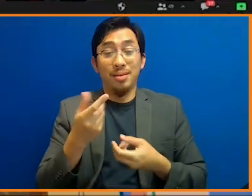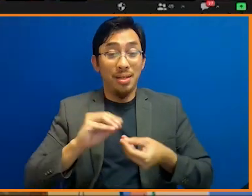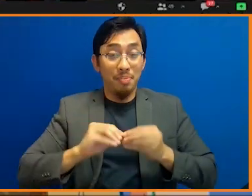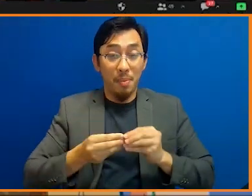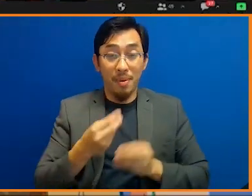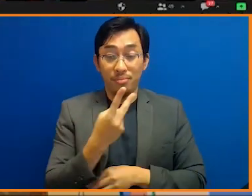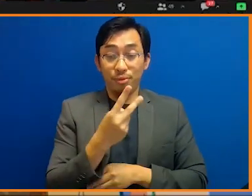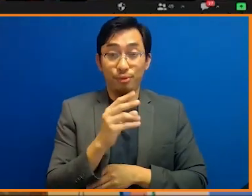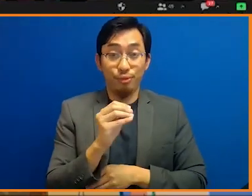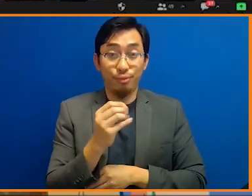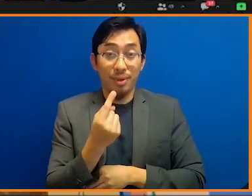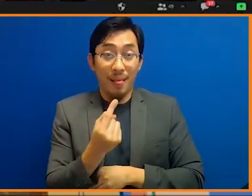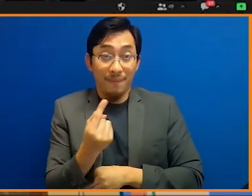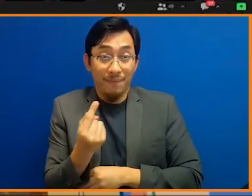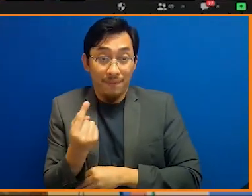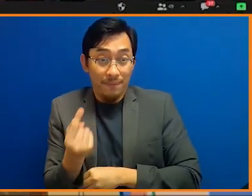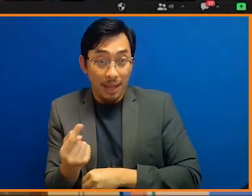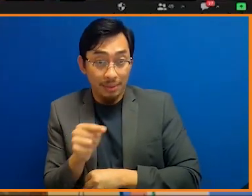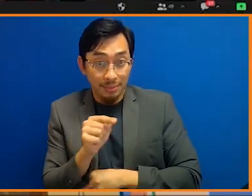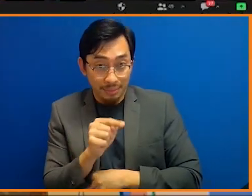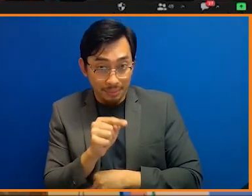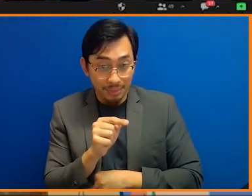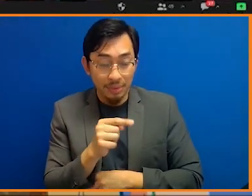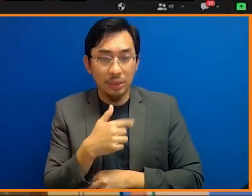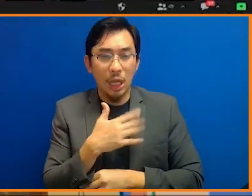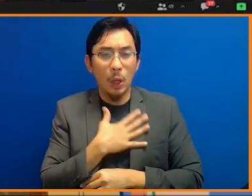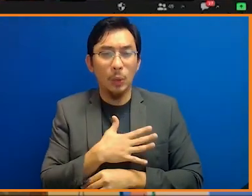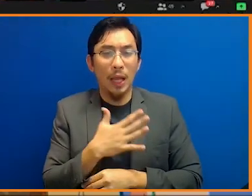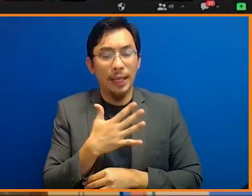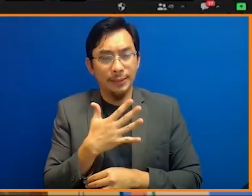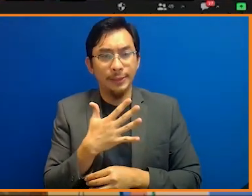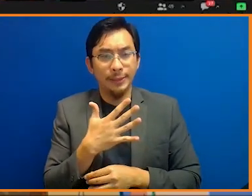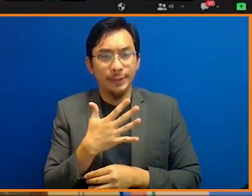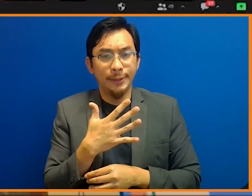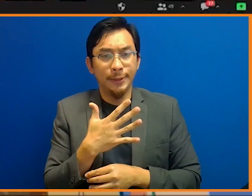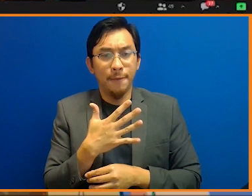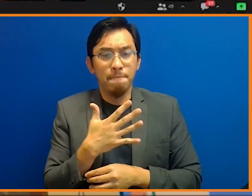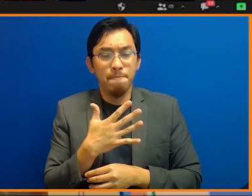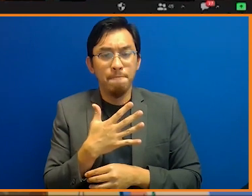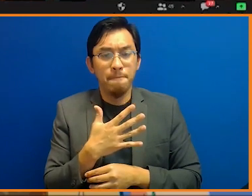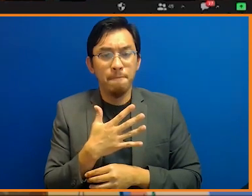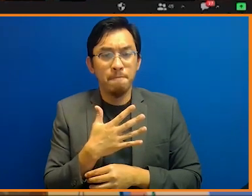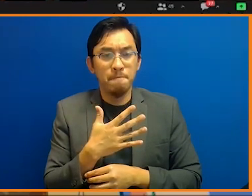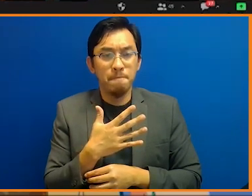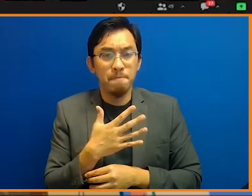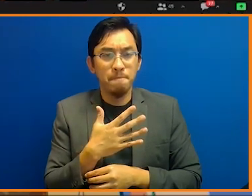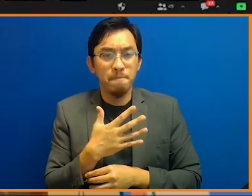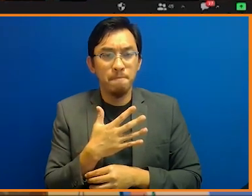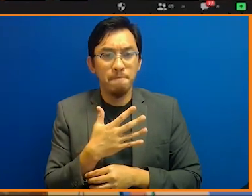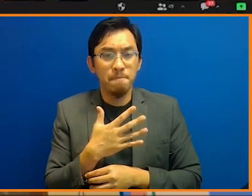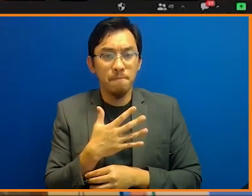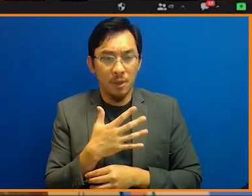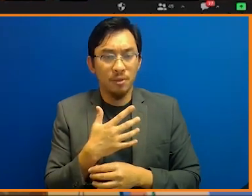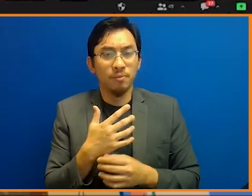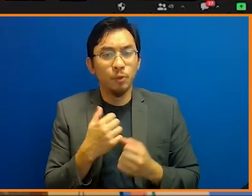know such fact and problem of 2011. So now we are trying to quantify or